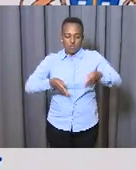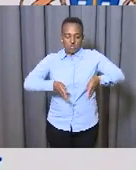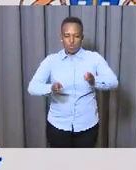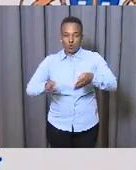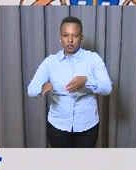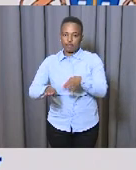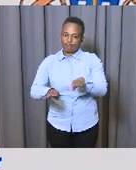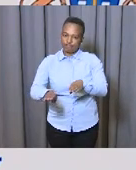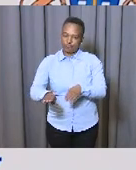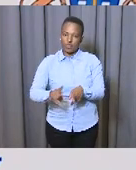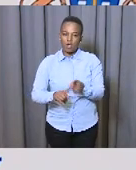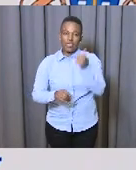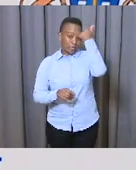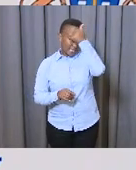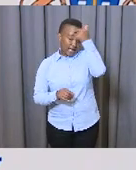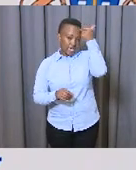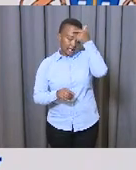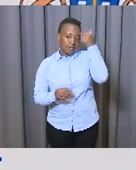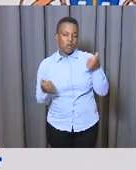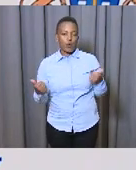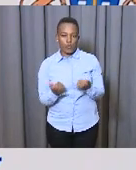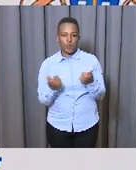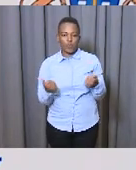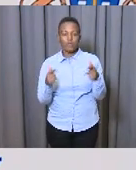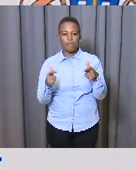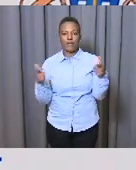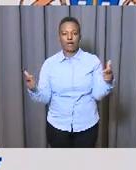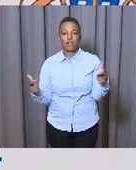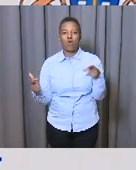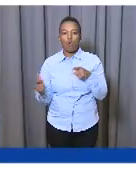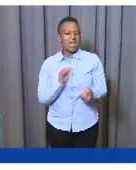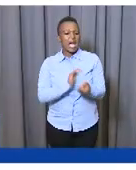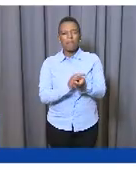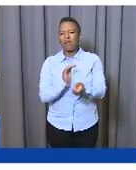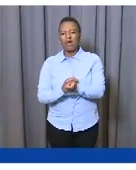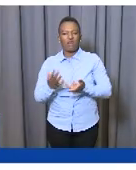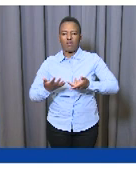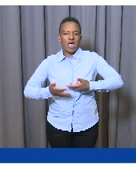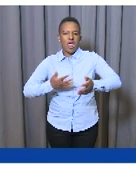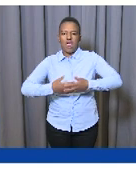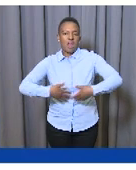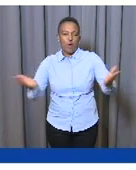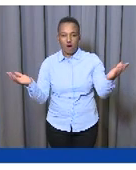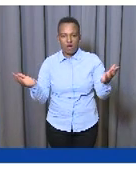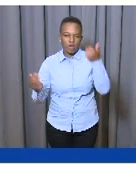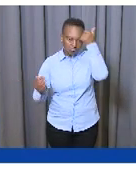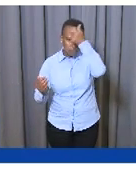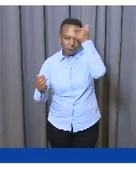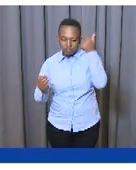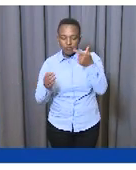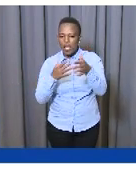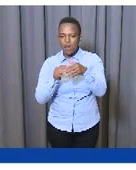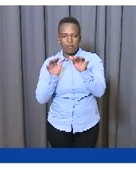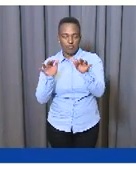So our screening program is bigger because it's taking place literally everywhere. What is